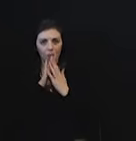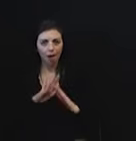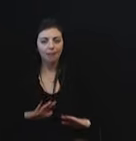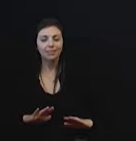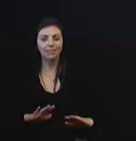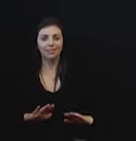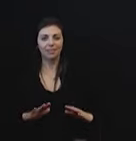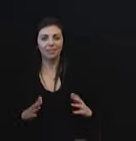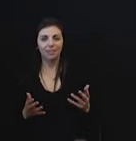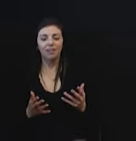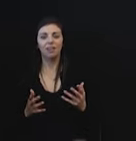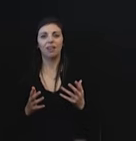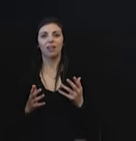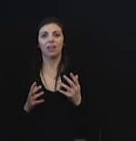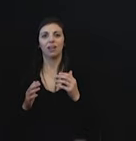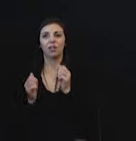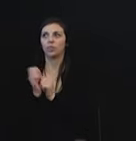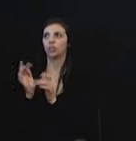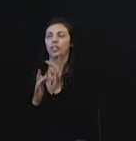So why did it scare people?